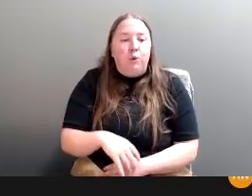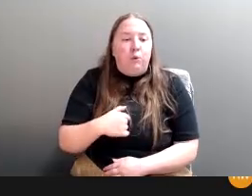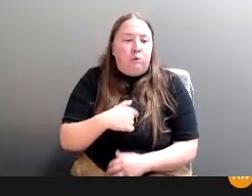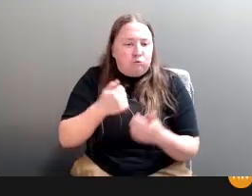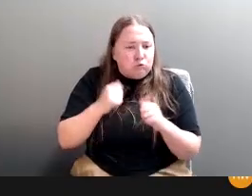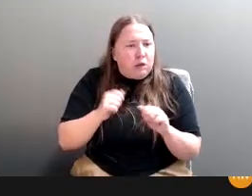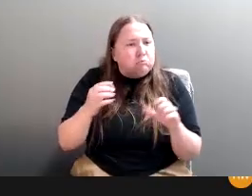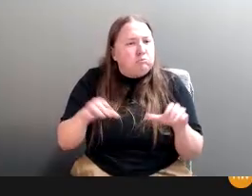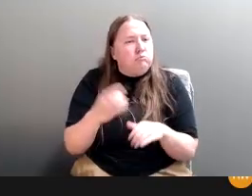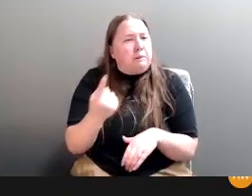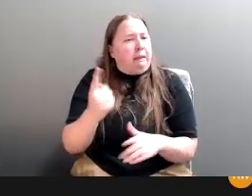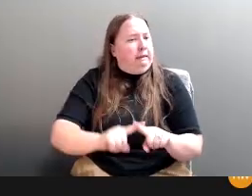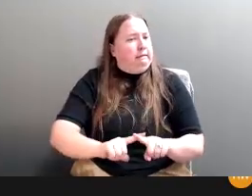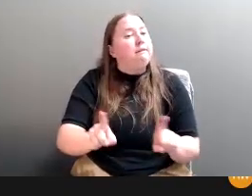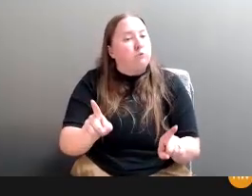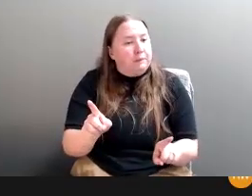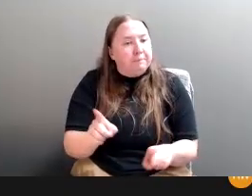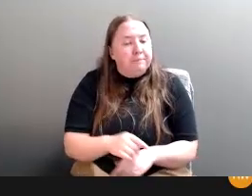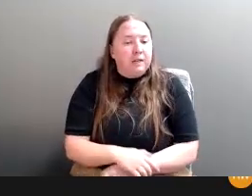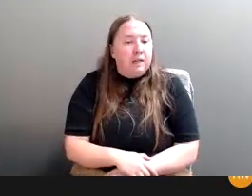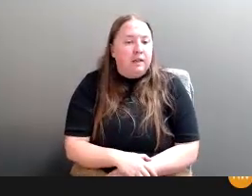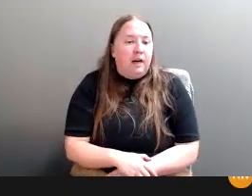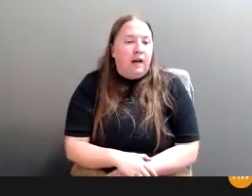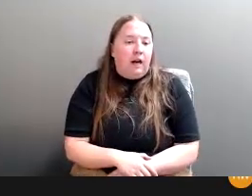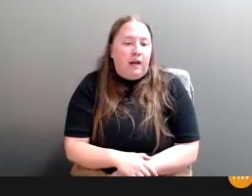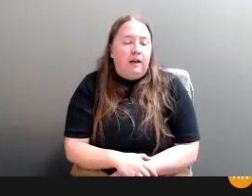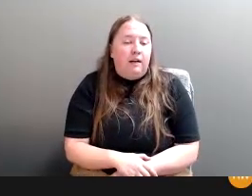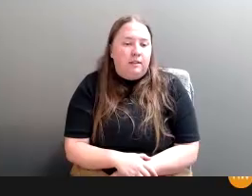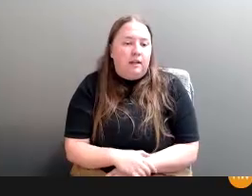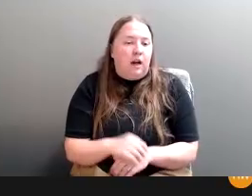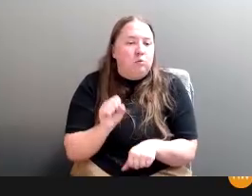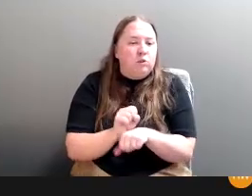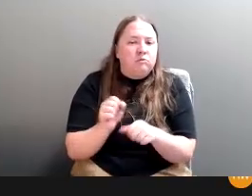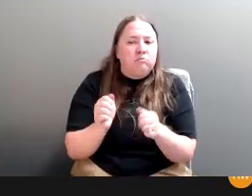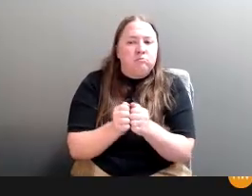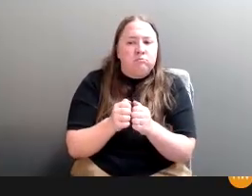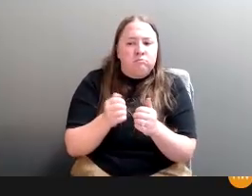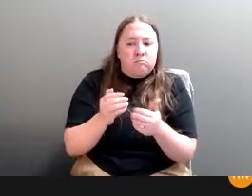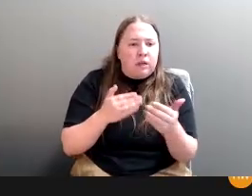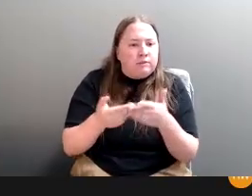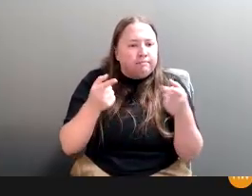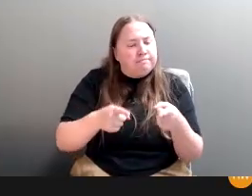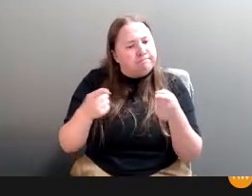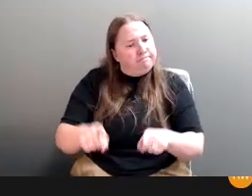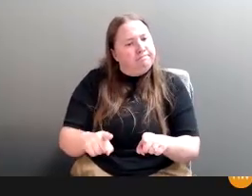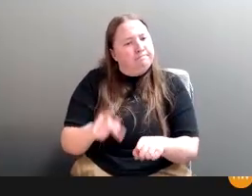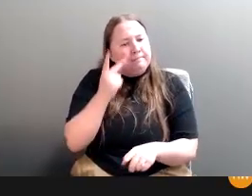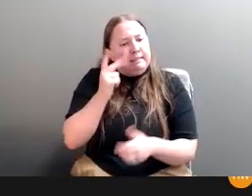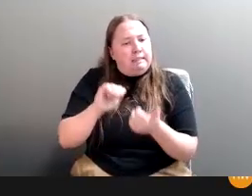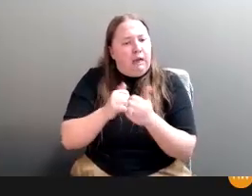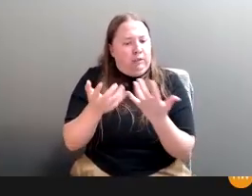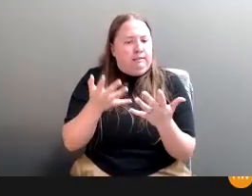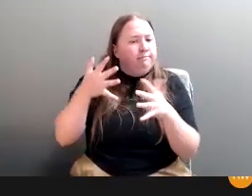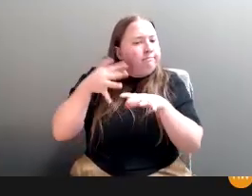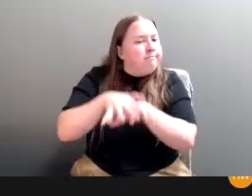try to do something a little bit different and, and kind of work with, what's happening and see how we can integrate,